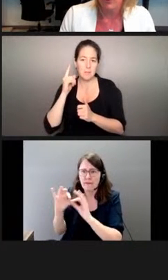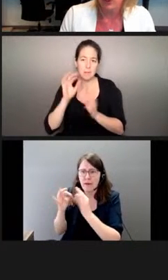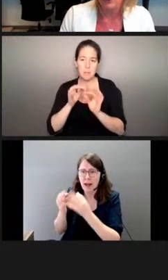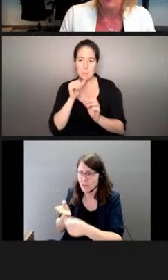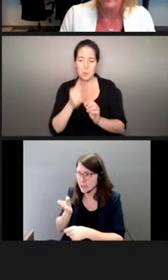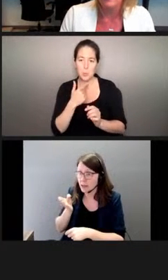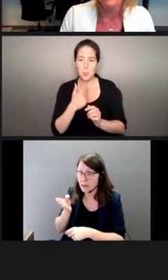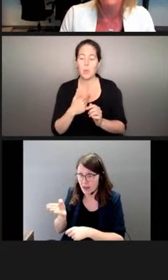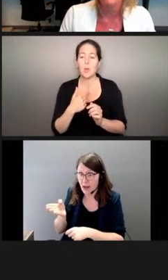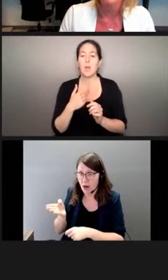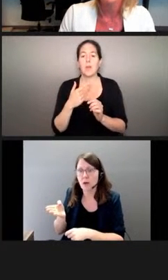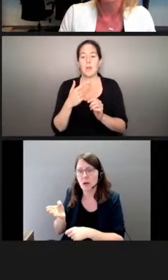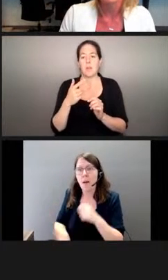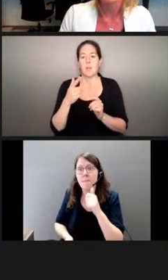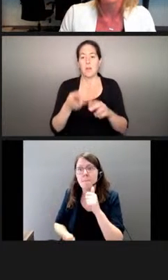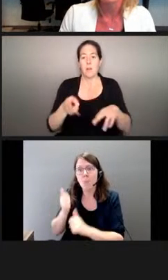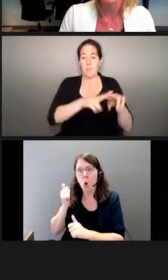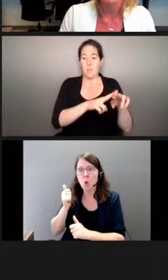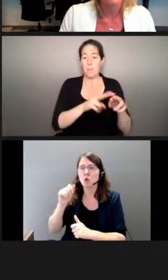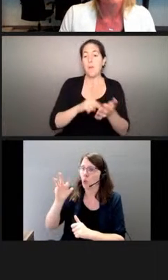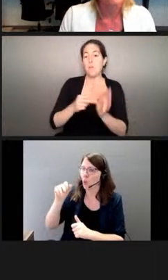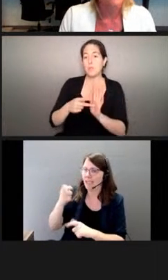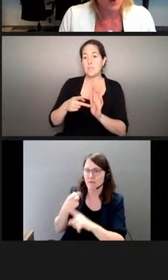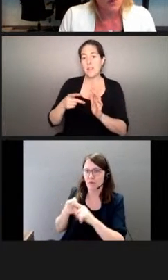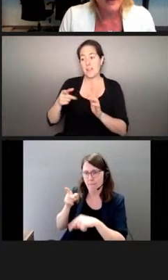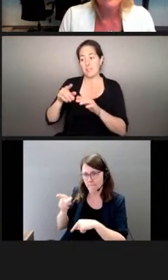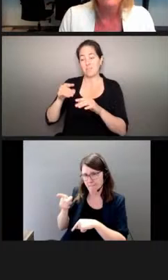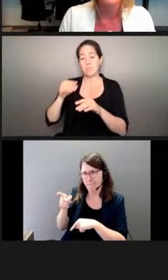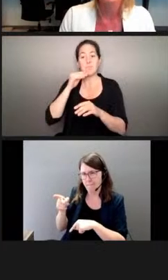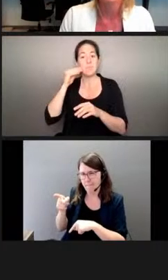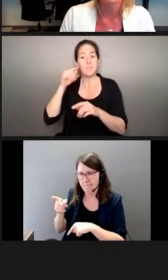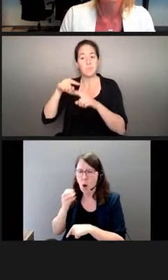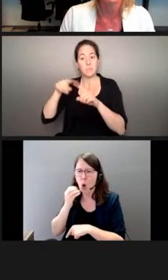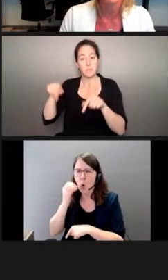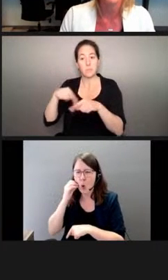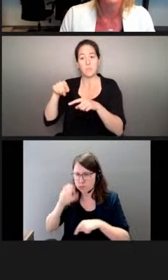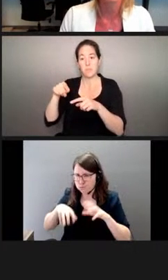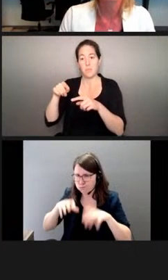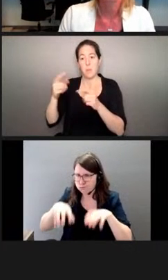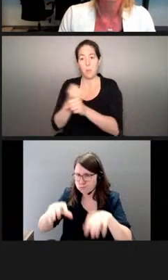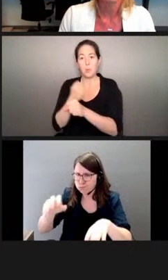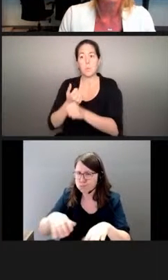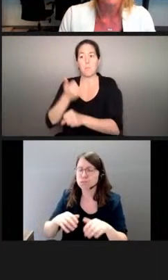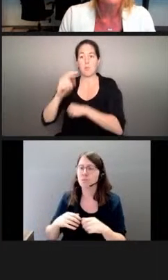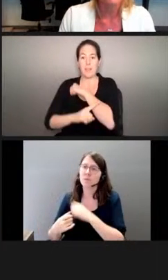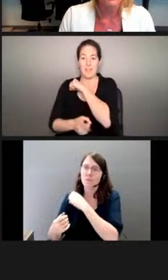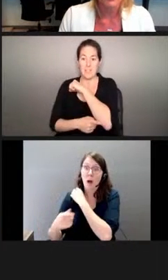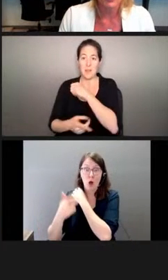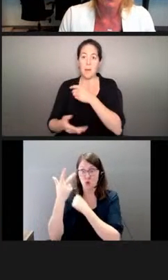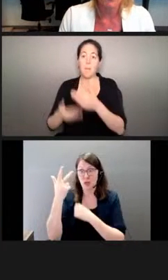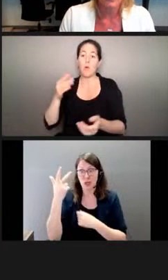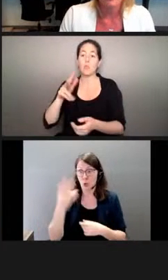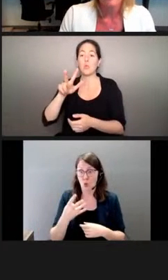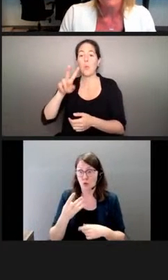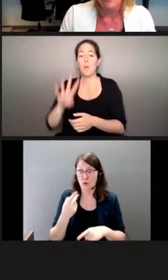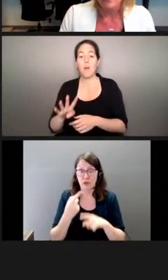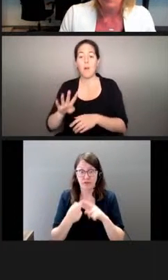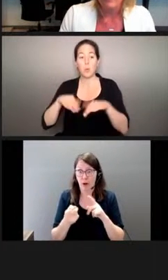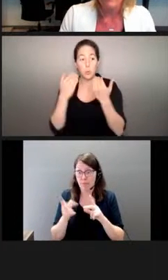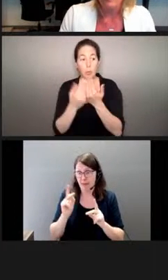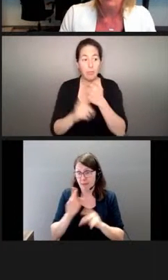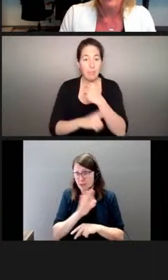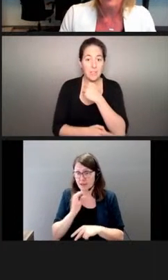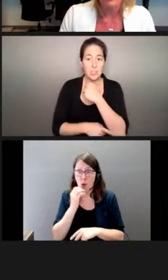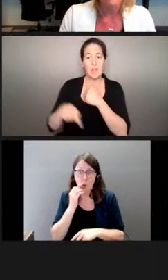largest proportion of waste. So that's up to 3/4 of all waste generated in 2052. This